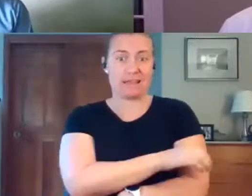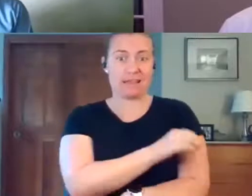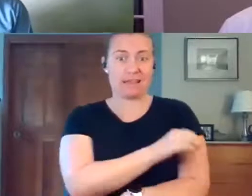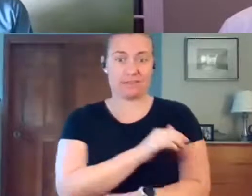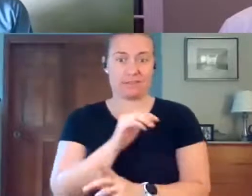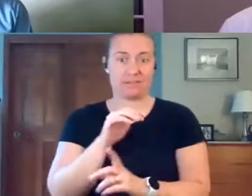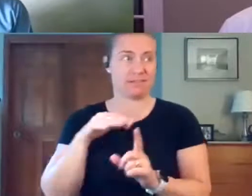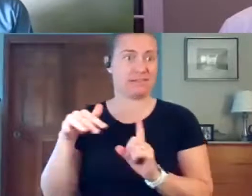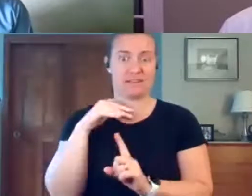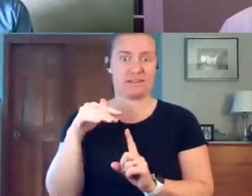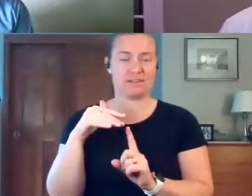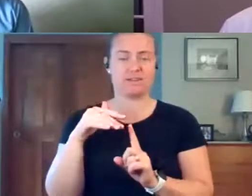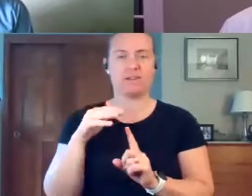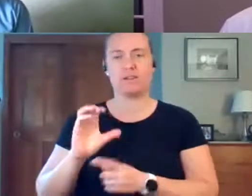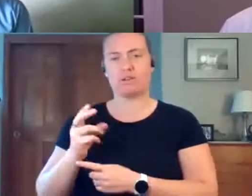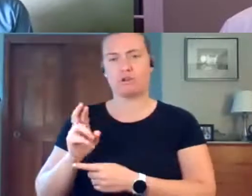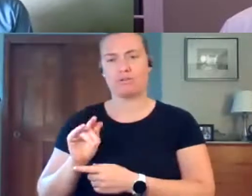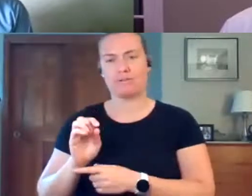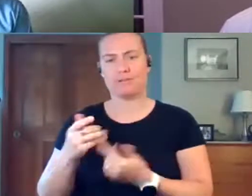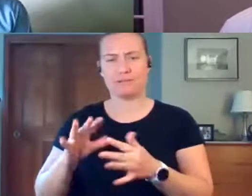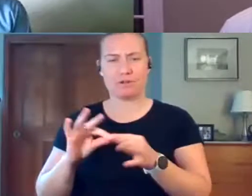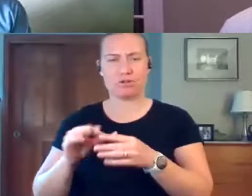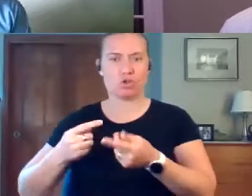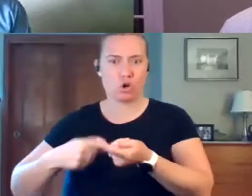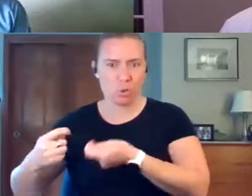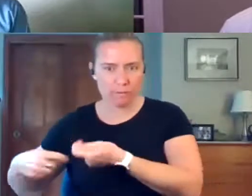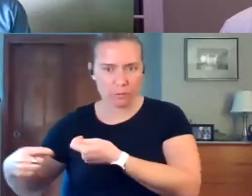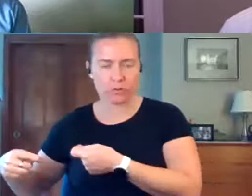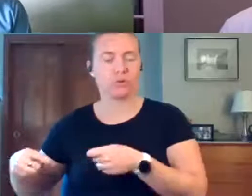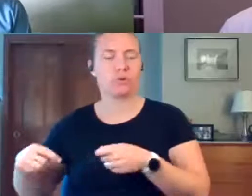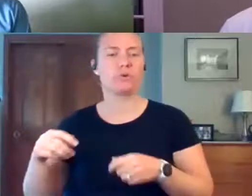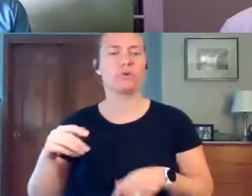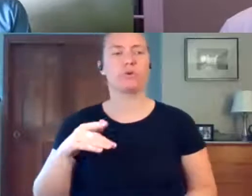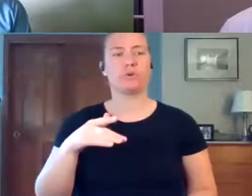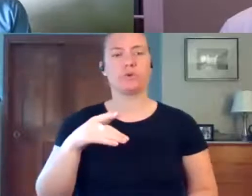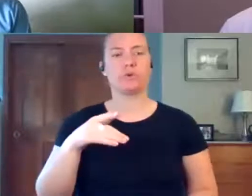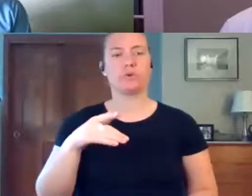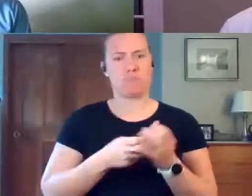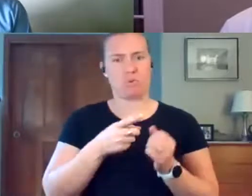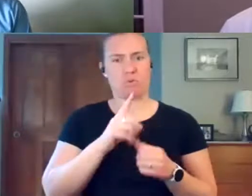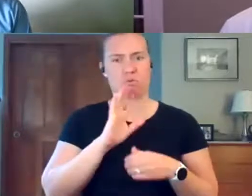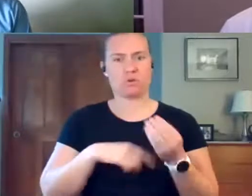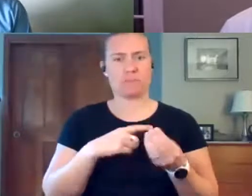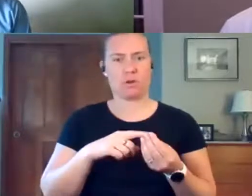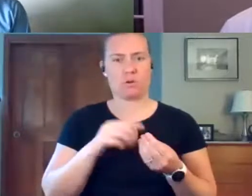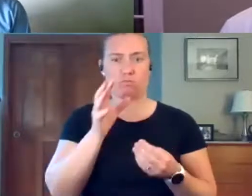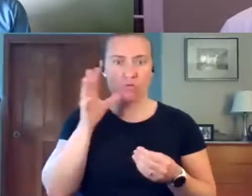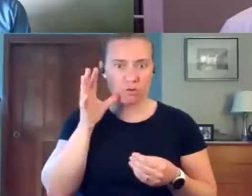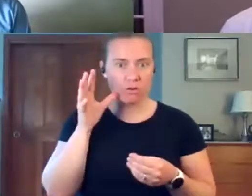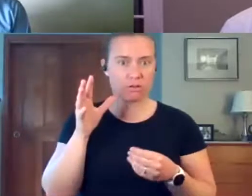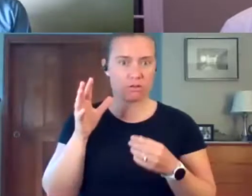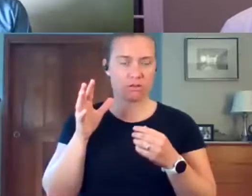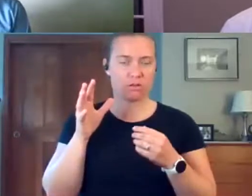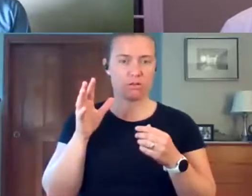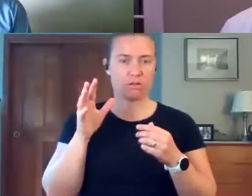mentioned turnover, and you both talked about, kind of role transference, who has ownership